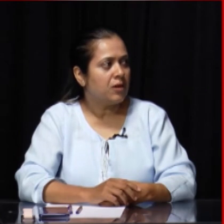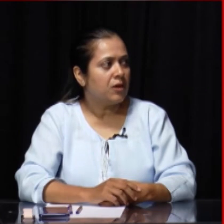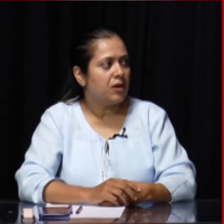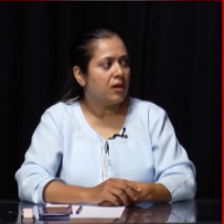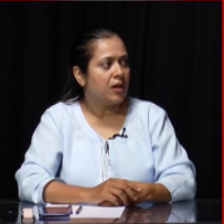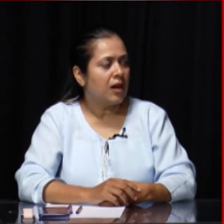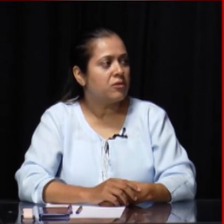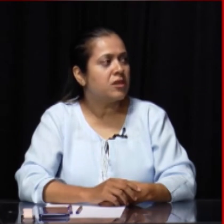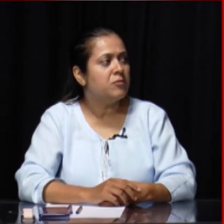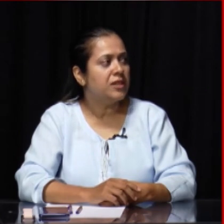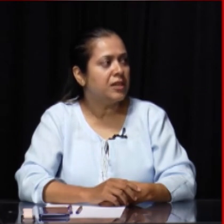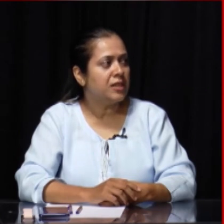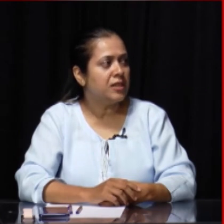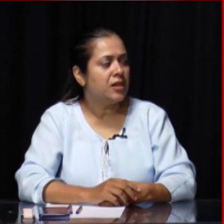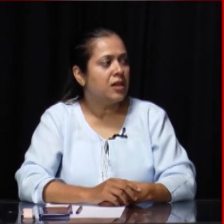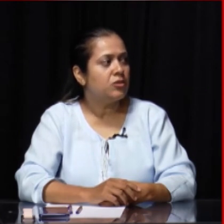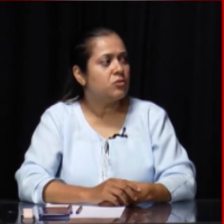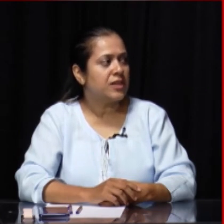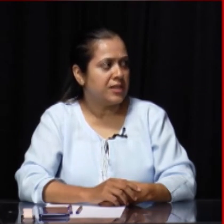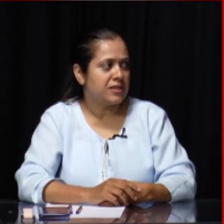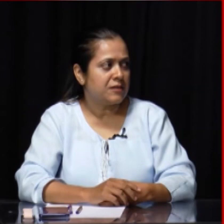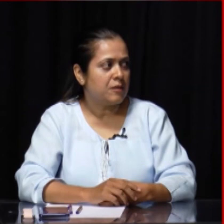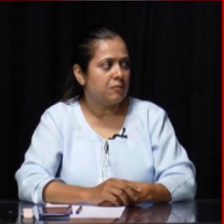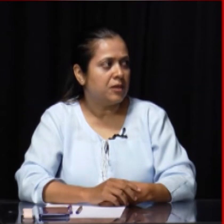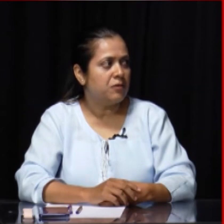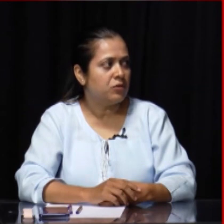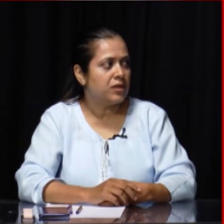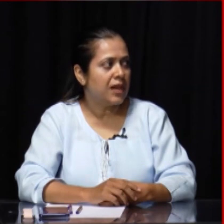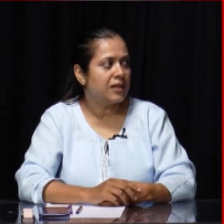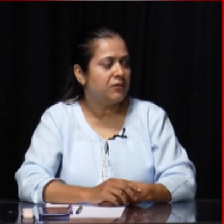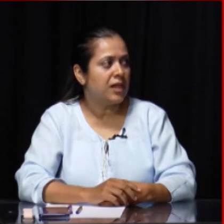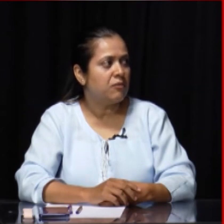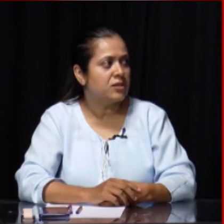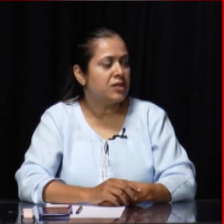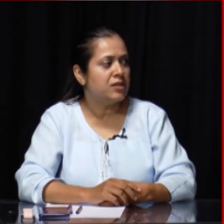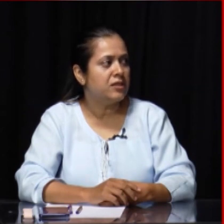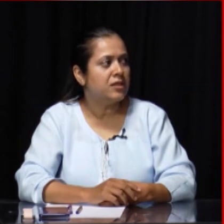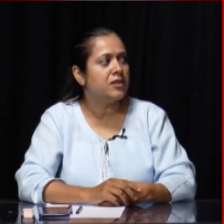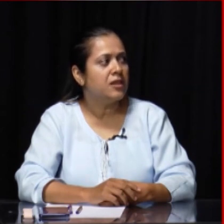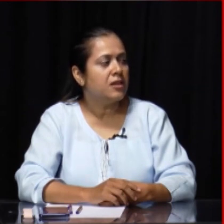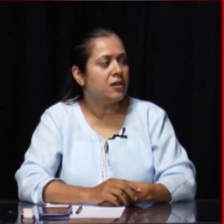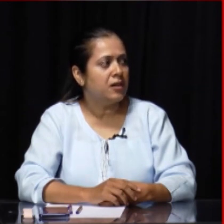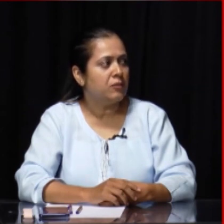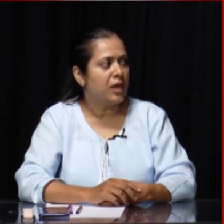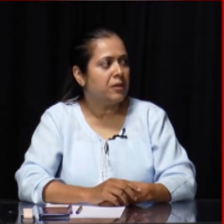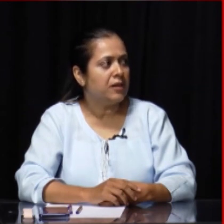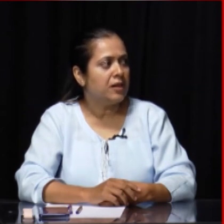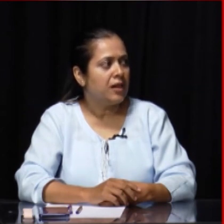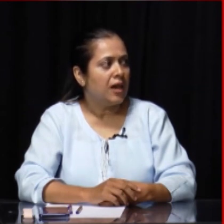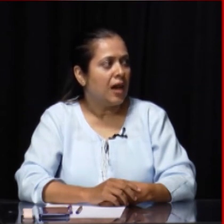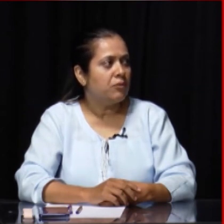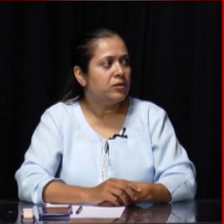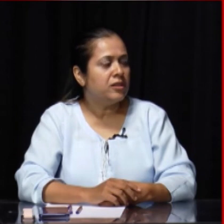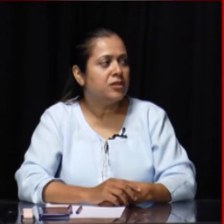time I was communicating through signs. But before that, when I was in hearing